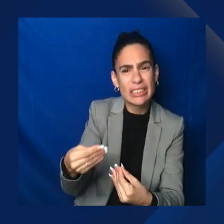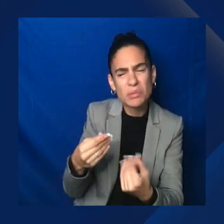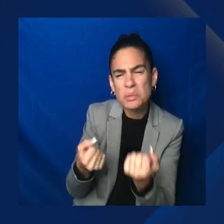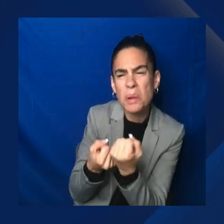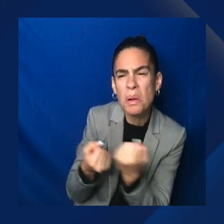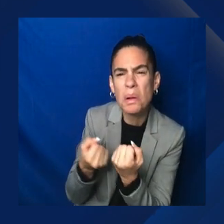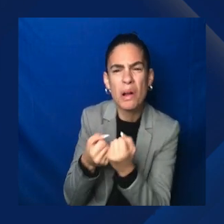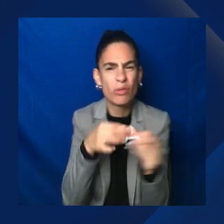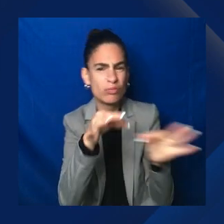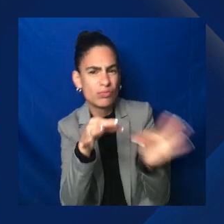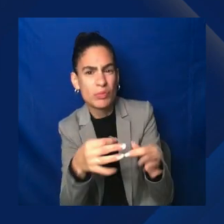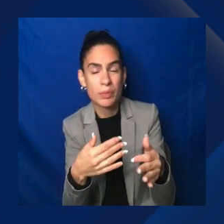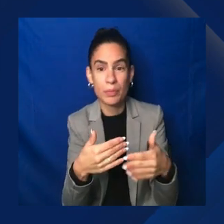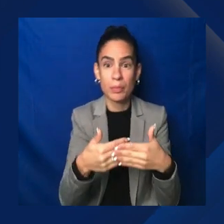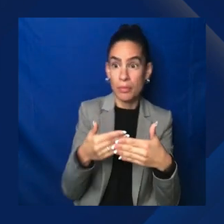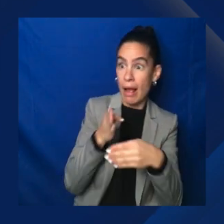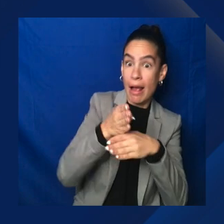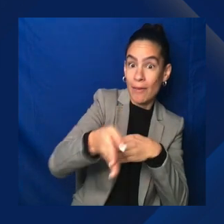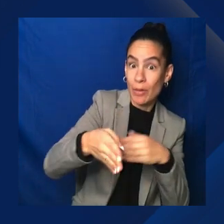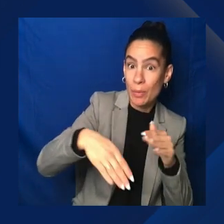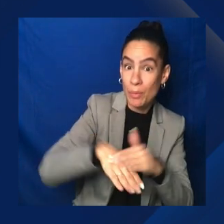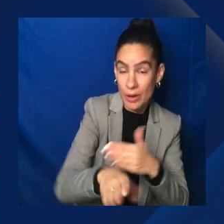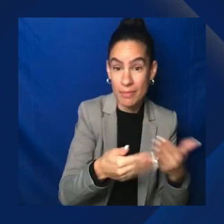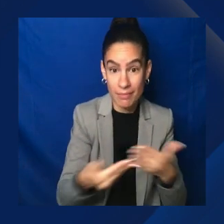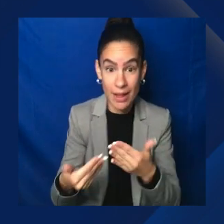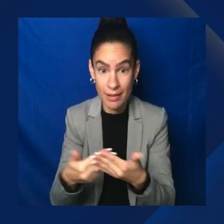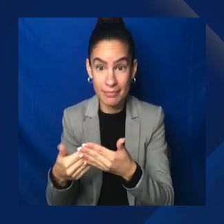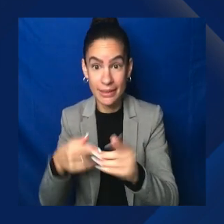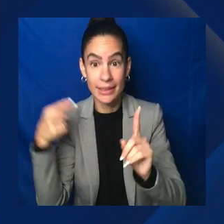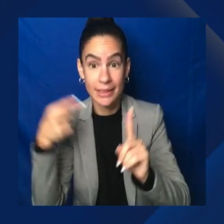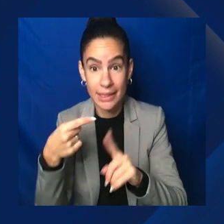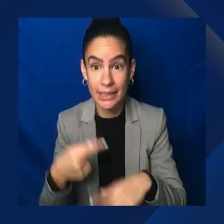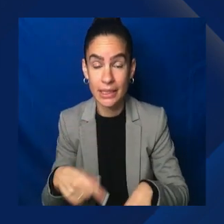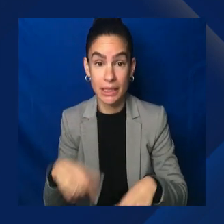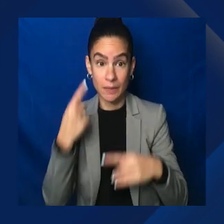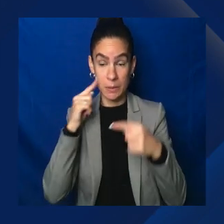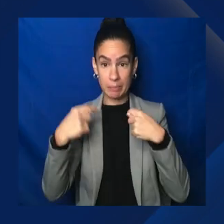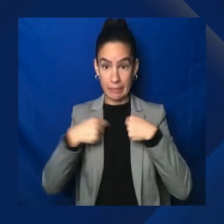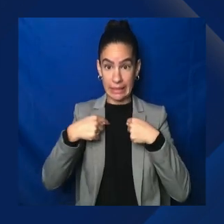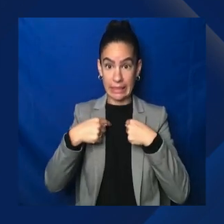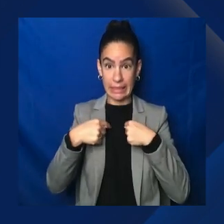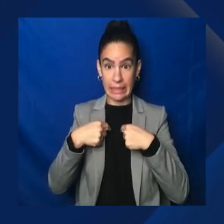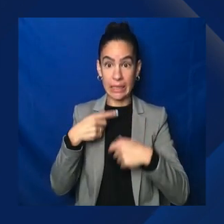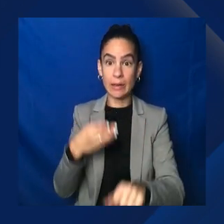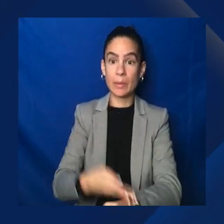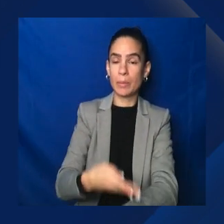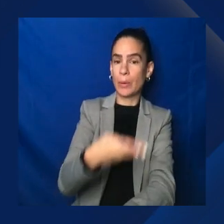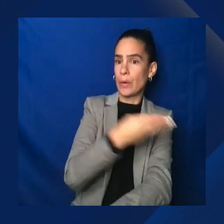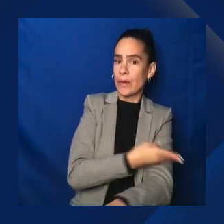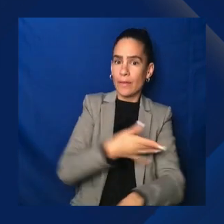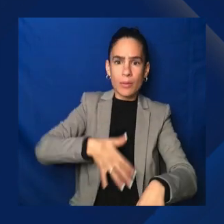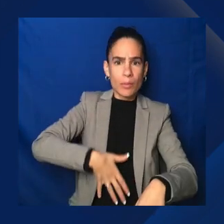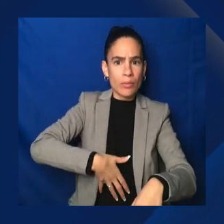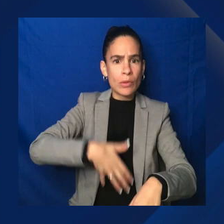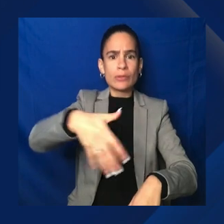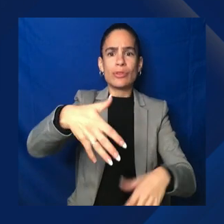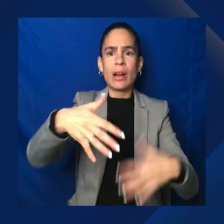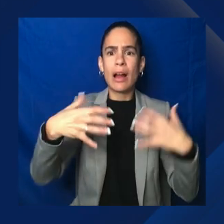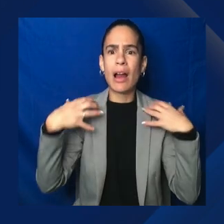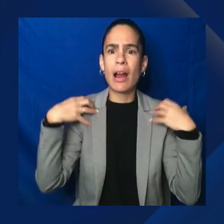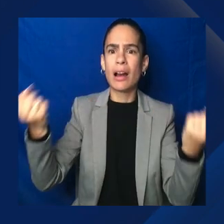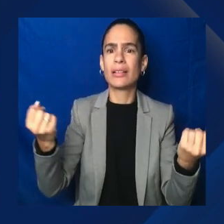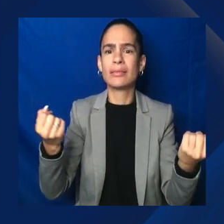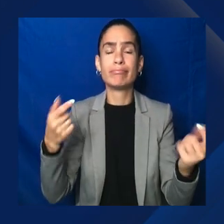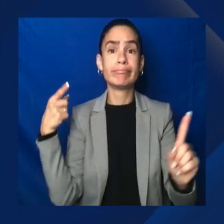baby. For me, improving maternal health is about this, about reclaiming indigenous birthing practices for Native